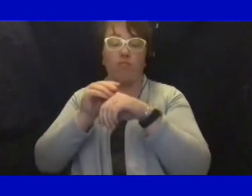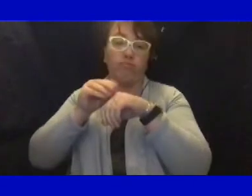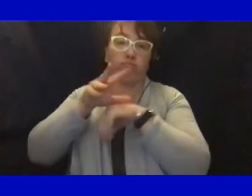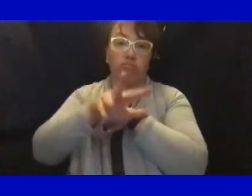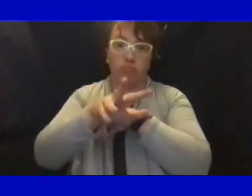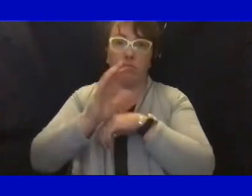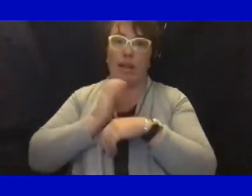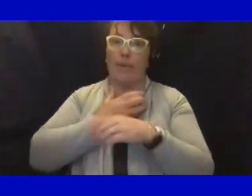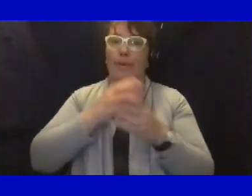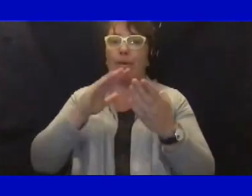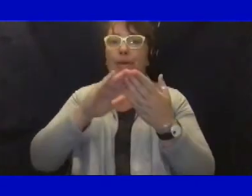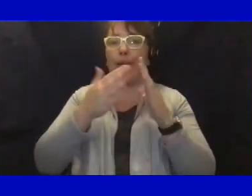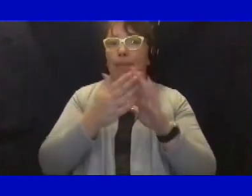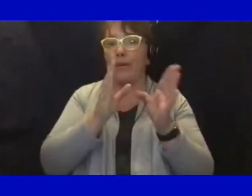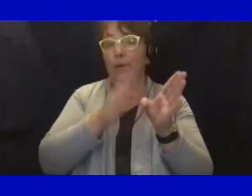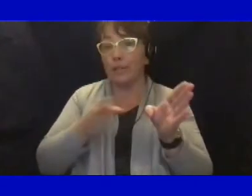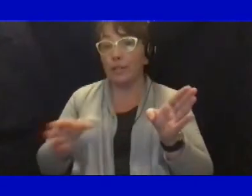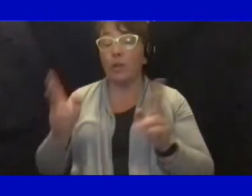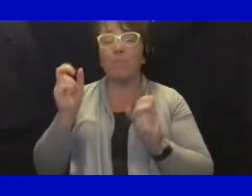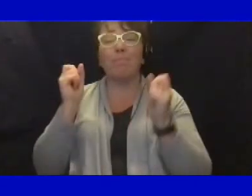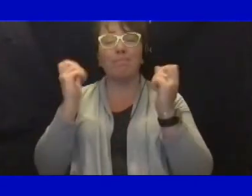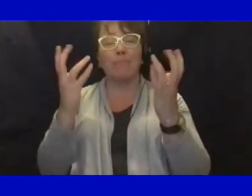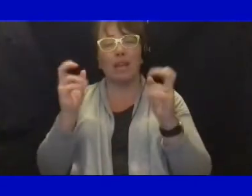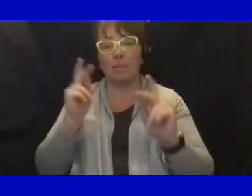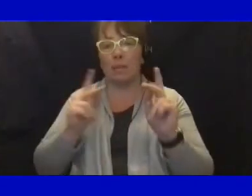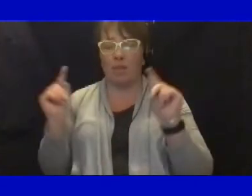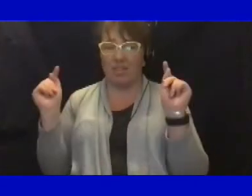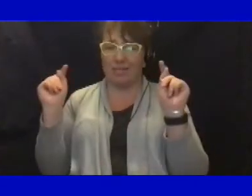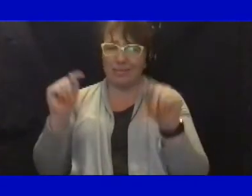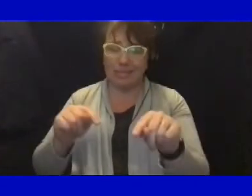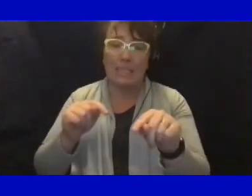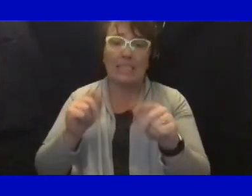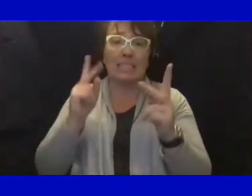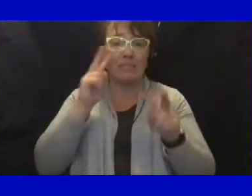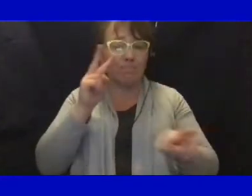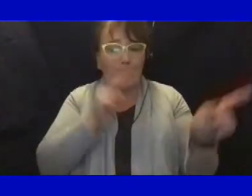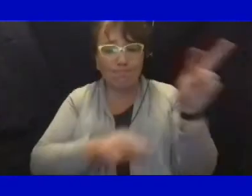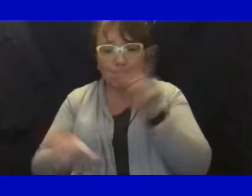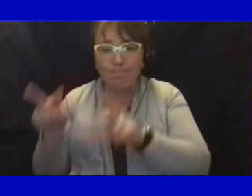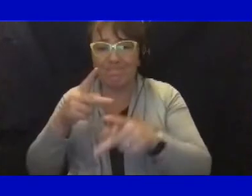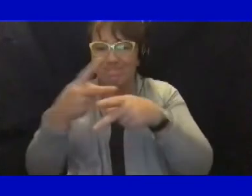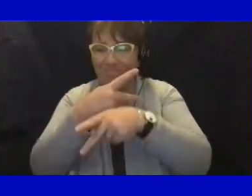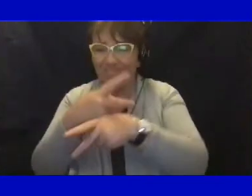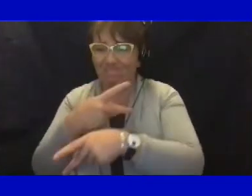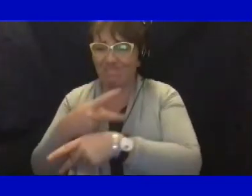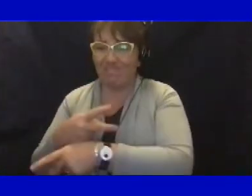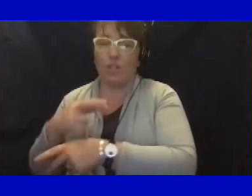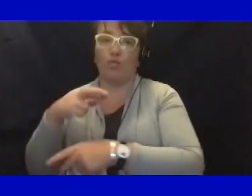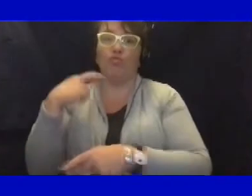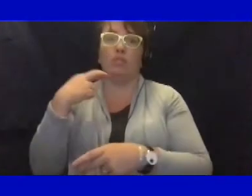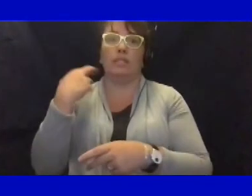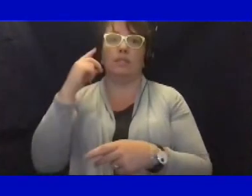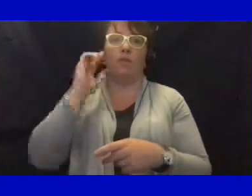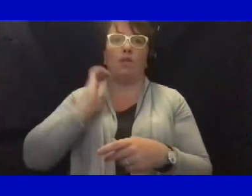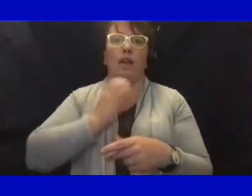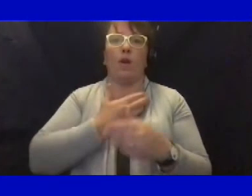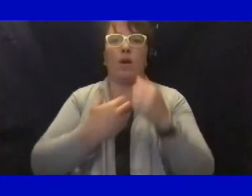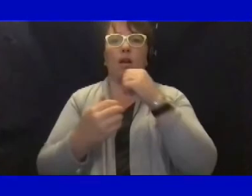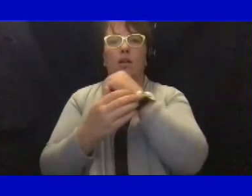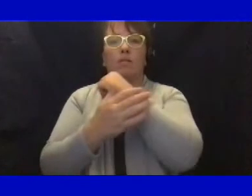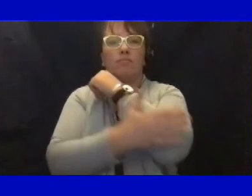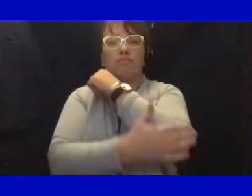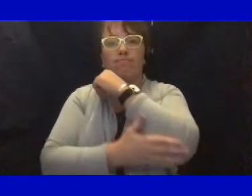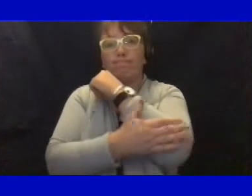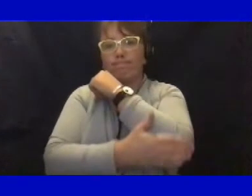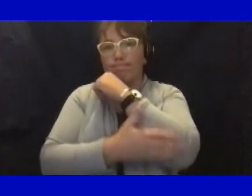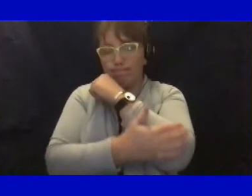from CGS down here to help us understand the risks to our communities. And what these experts have been doing is they've been going up and down these canyons looking